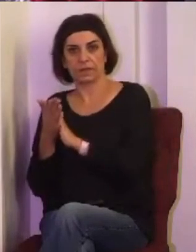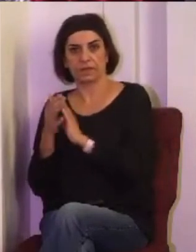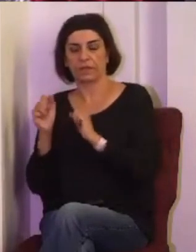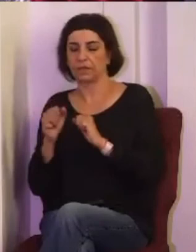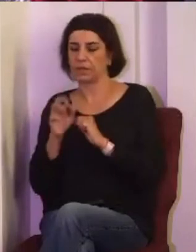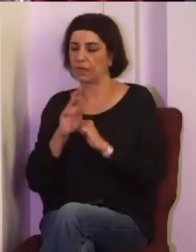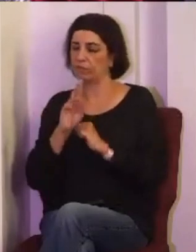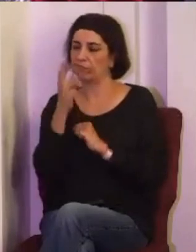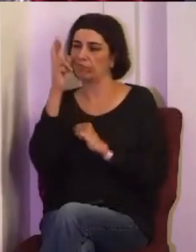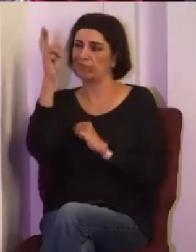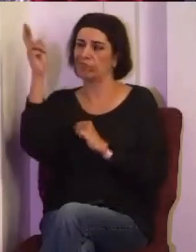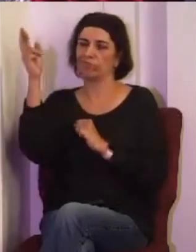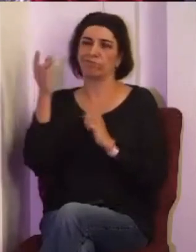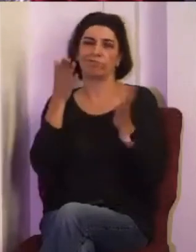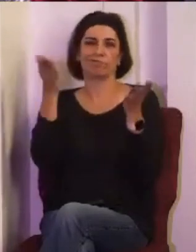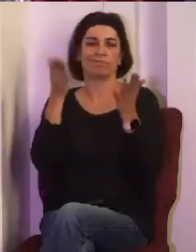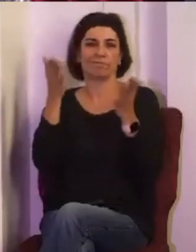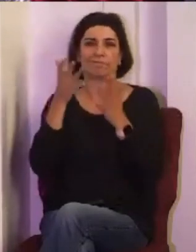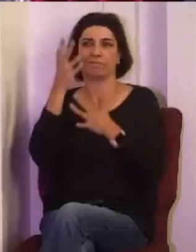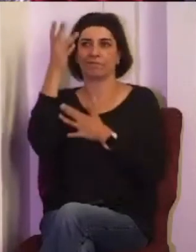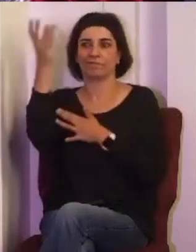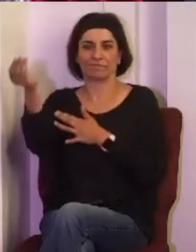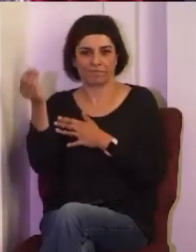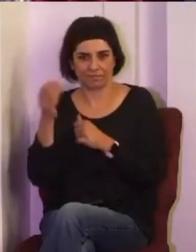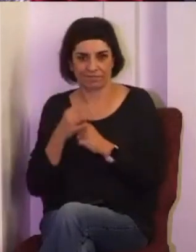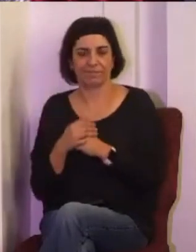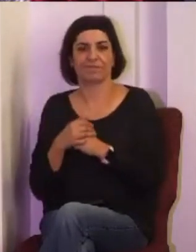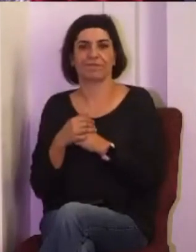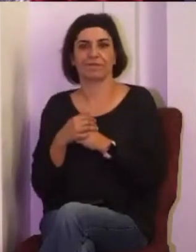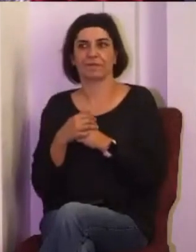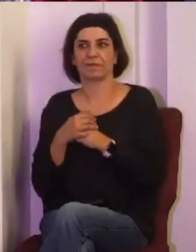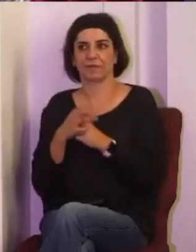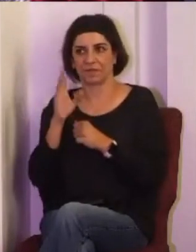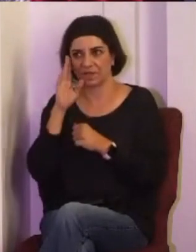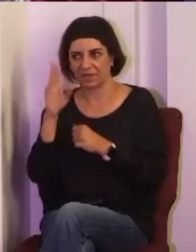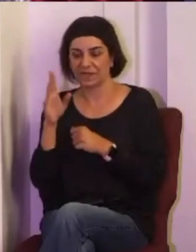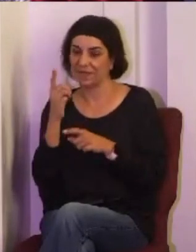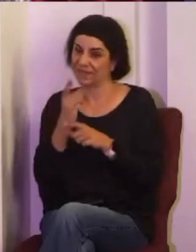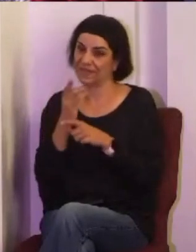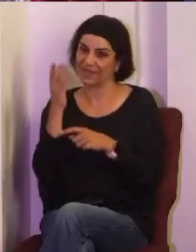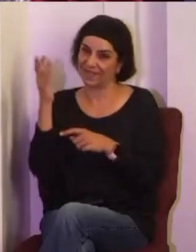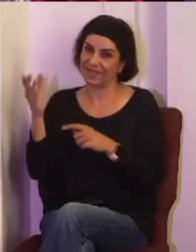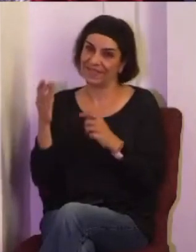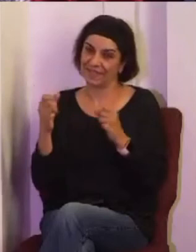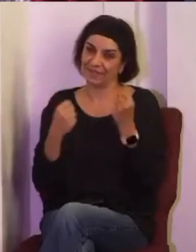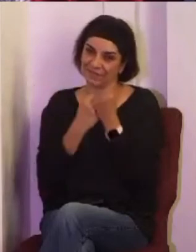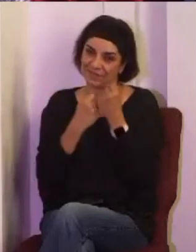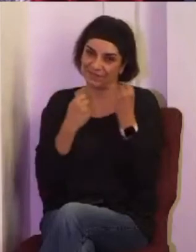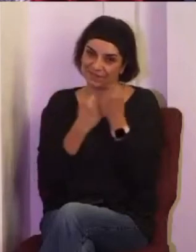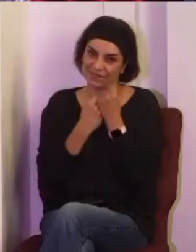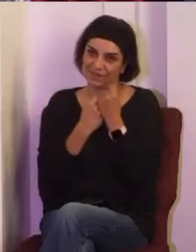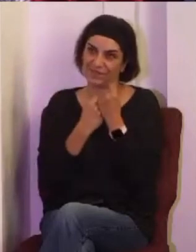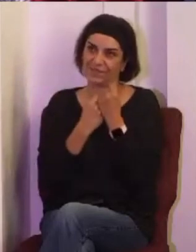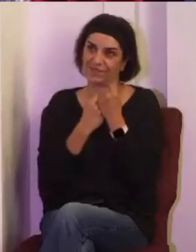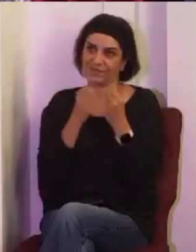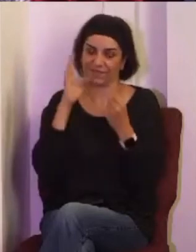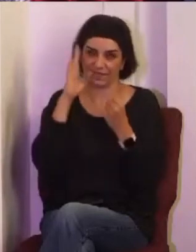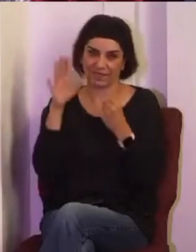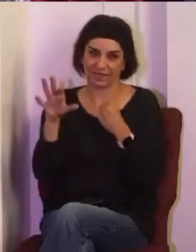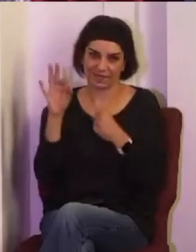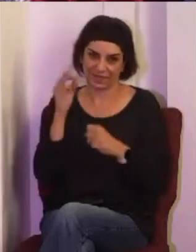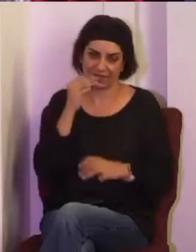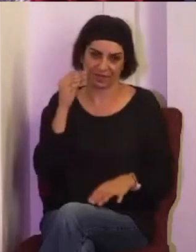torpedo your ministry right on out to. We'll be right there to be with you. And you'll find a